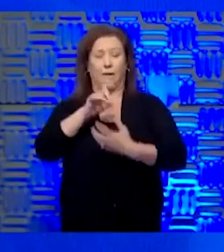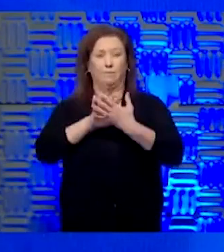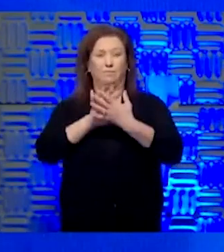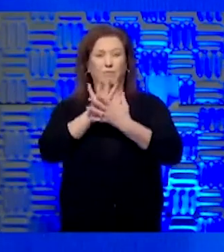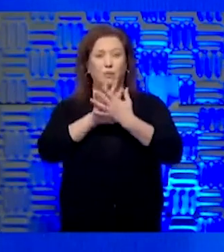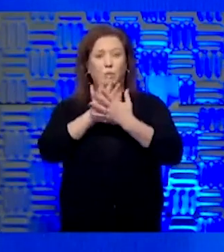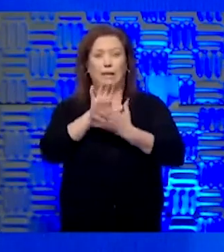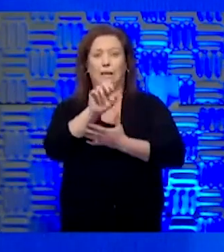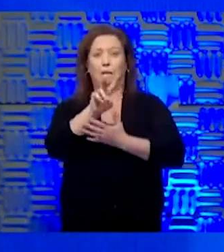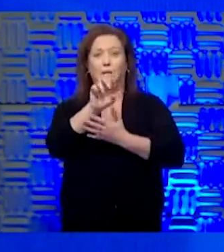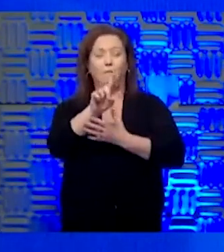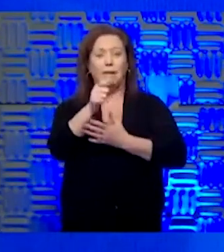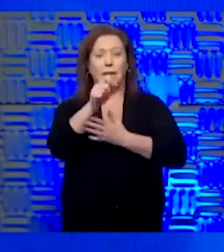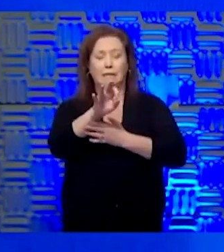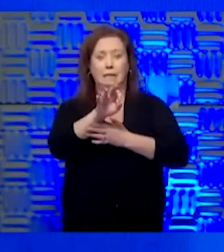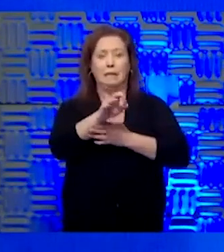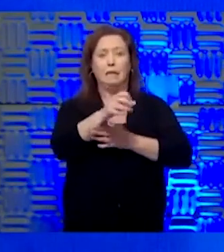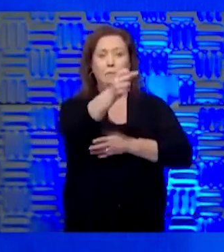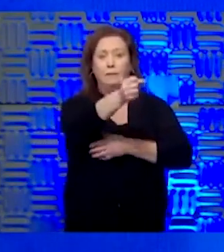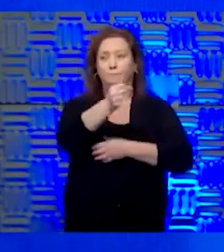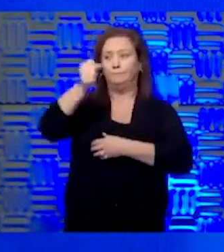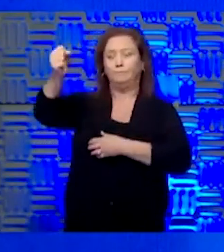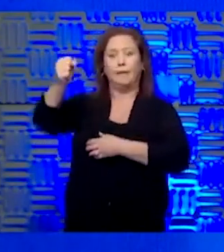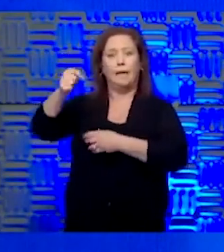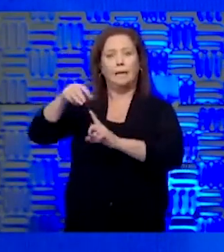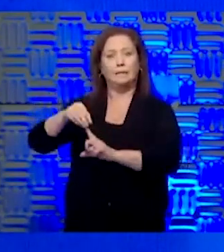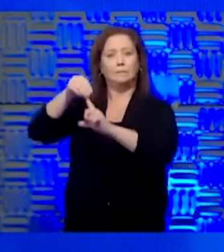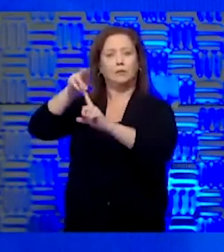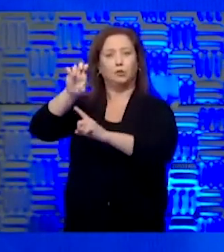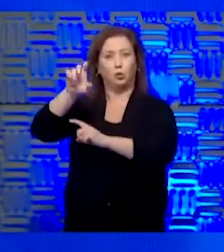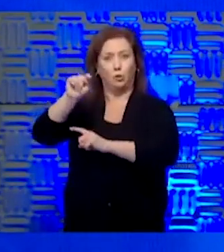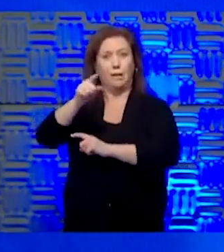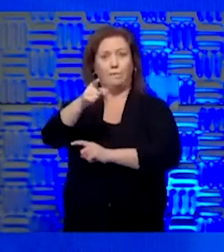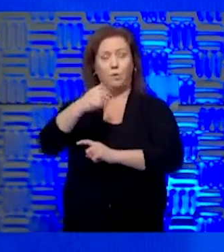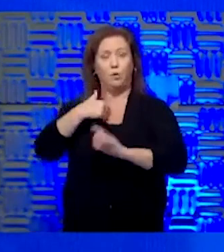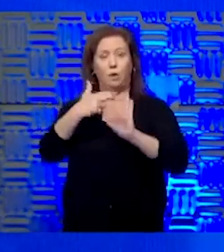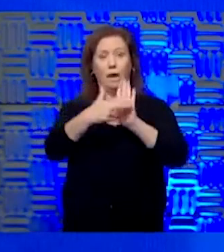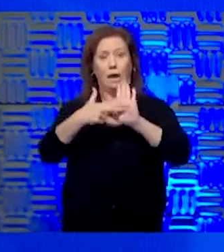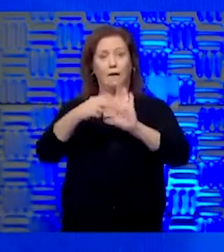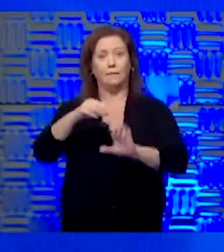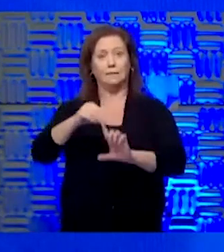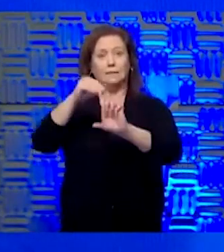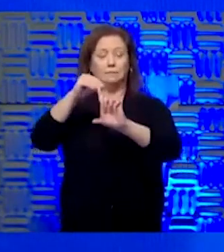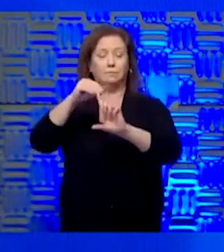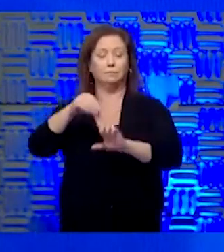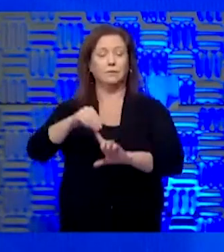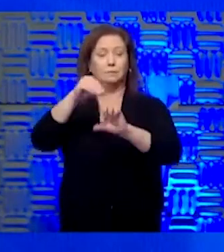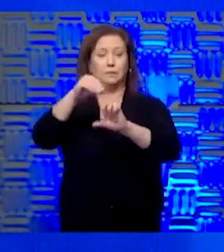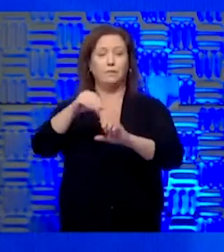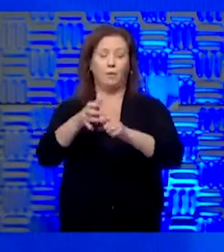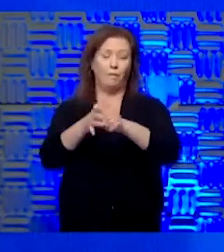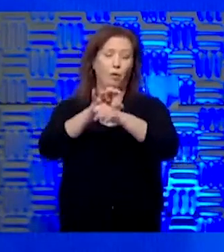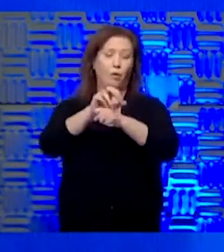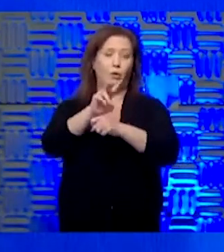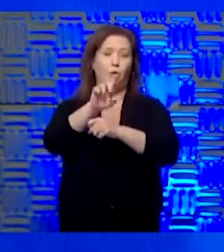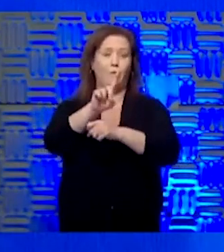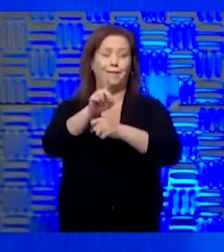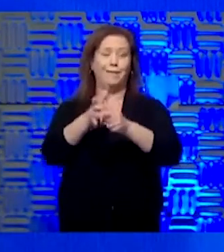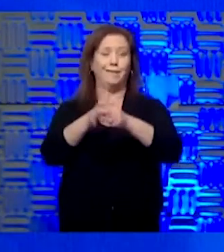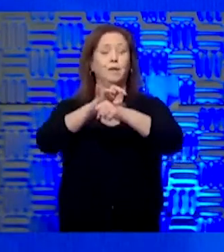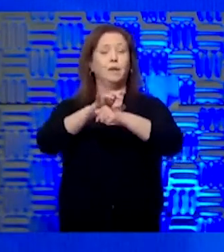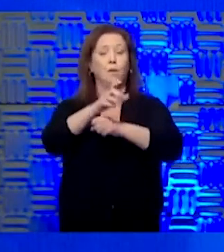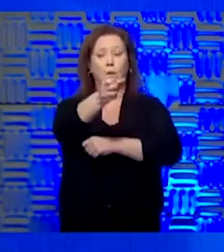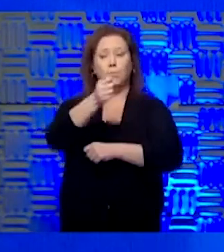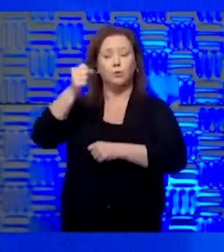have COVID-19, we put them in a special unit. If you do have COVID-19, you're in a special unit. So we've done that, and that's called cohorting. And